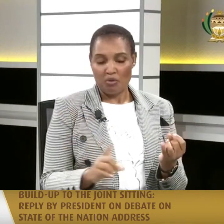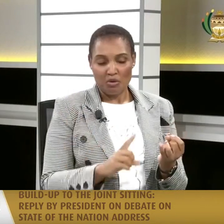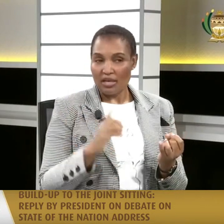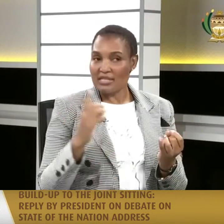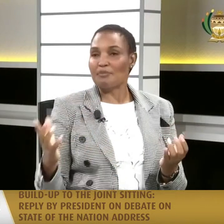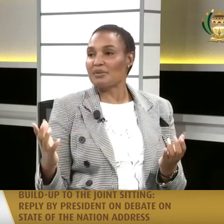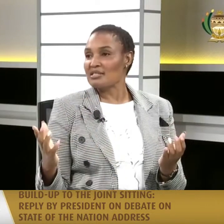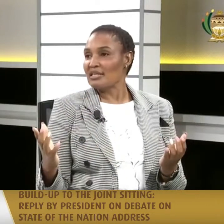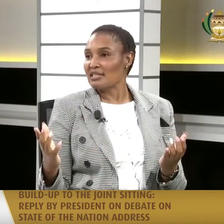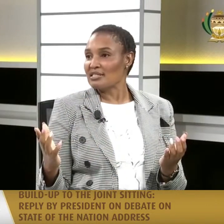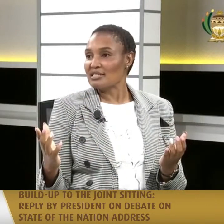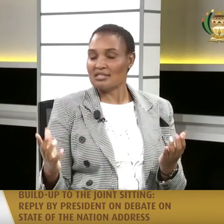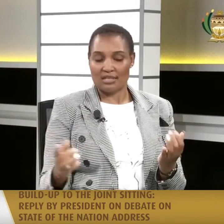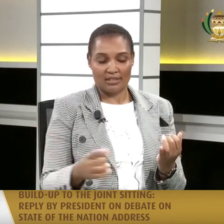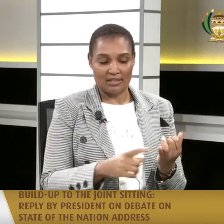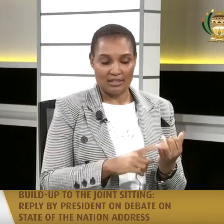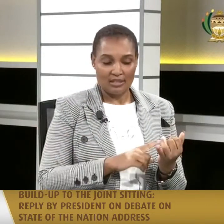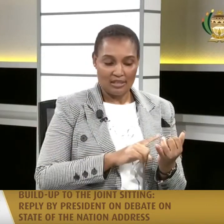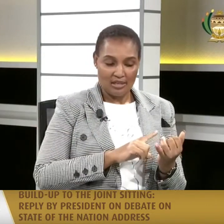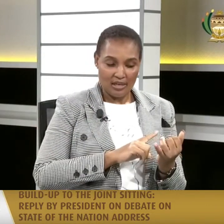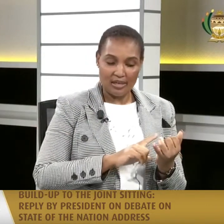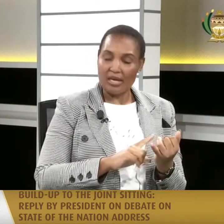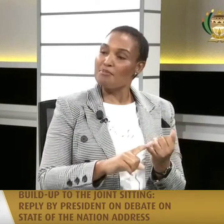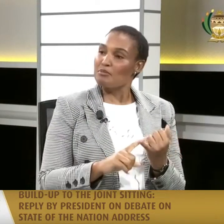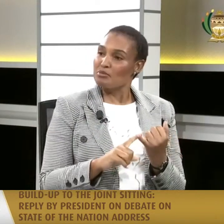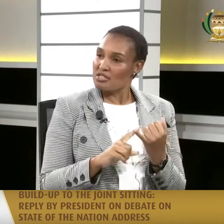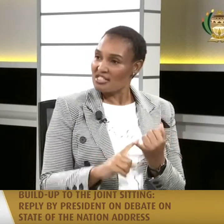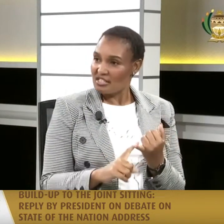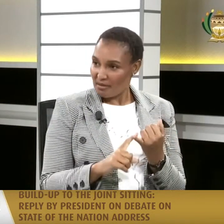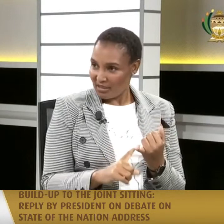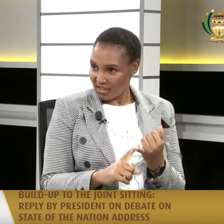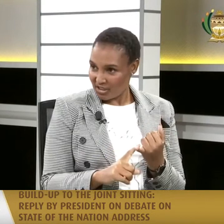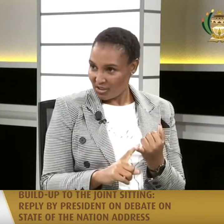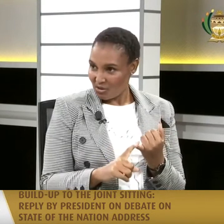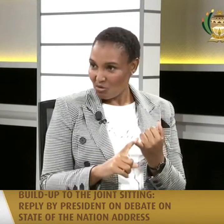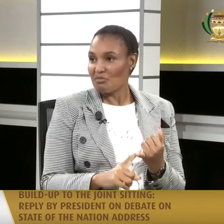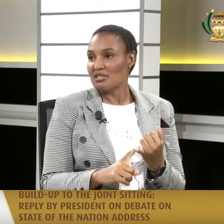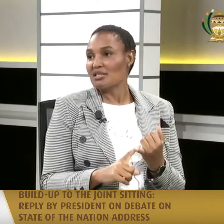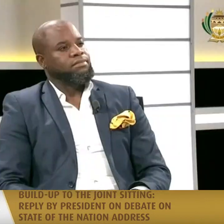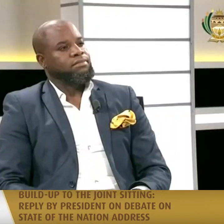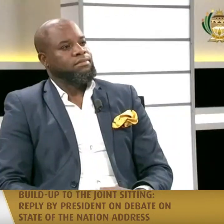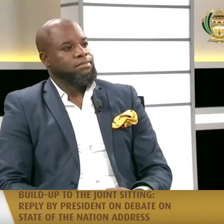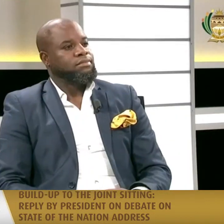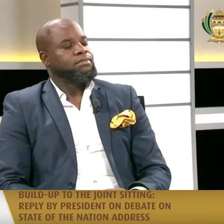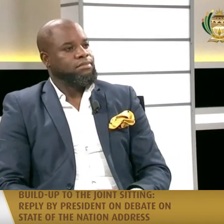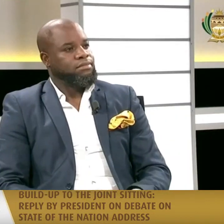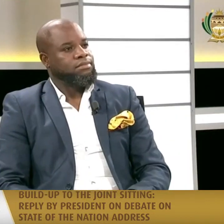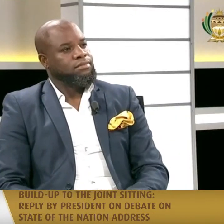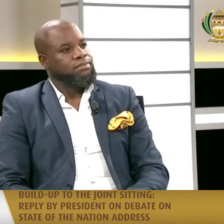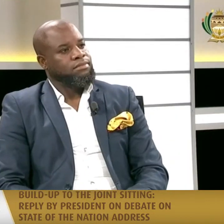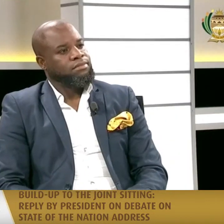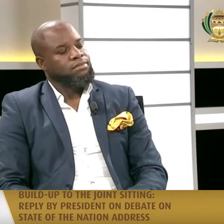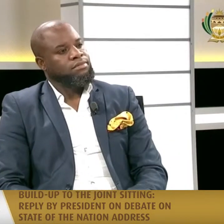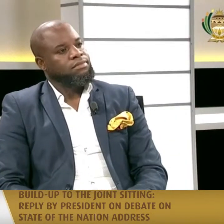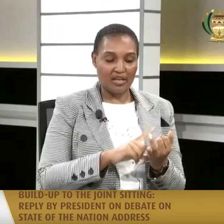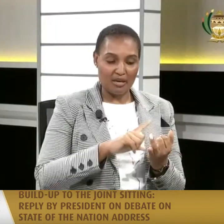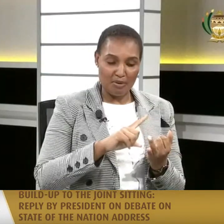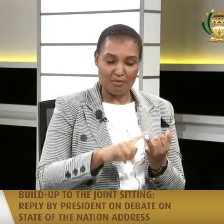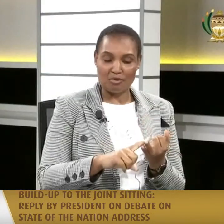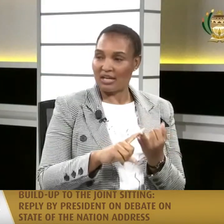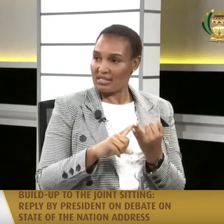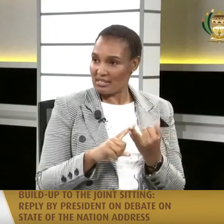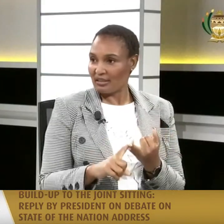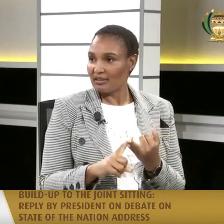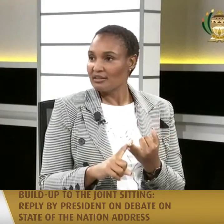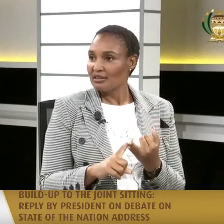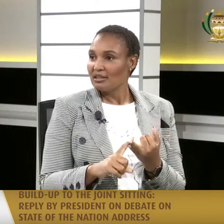now, as the president has instructed, a capable senior manager who meets the requirements. Mm. We are calling for a